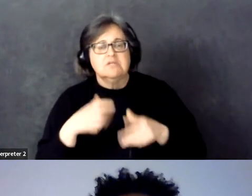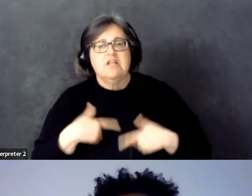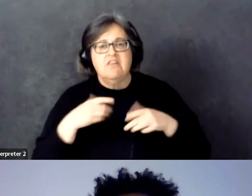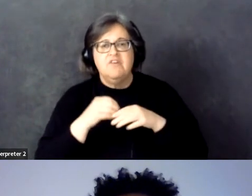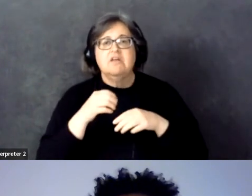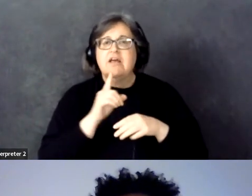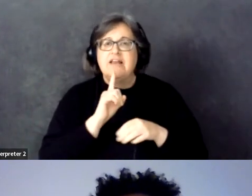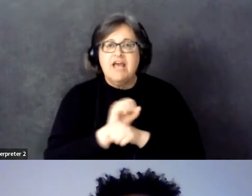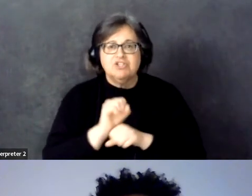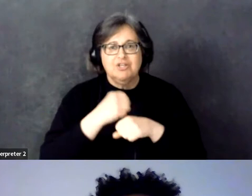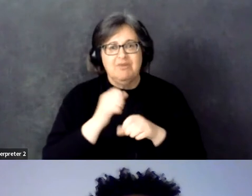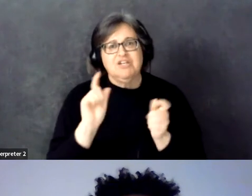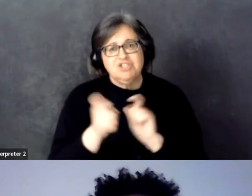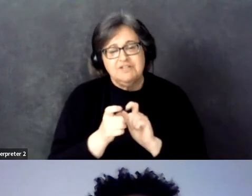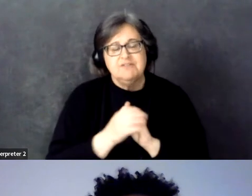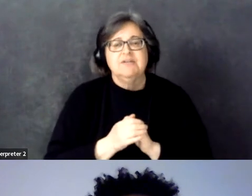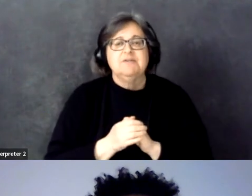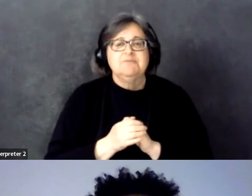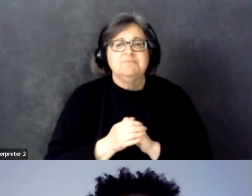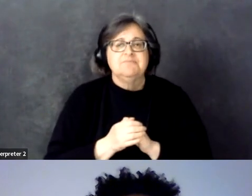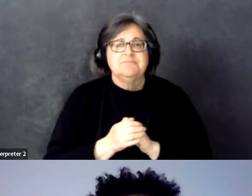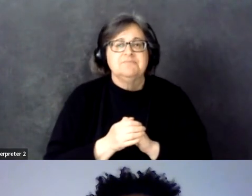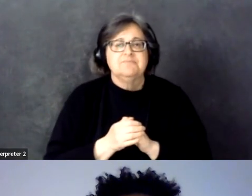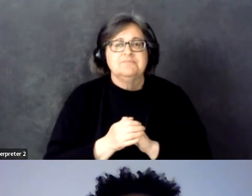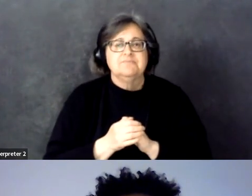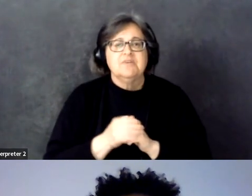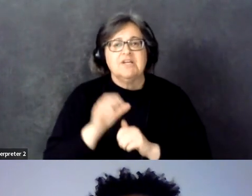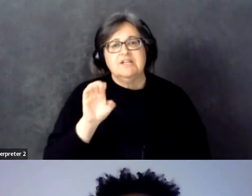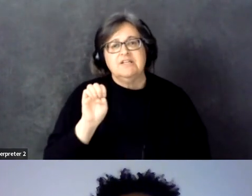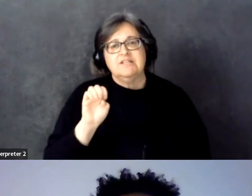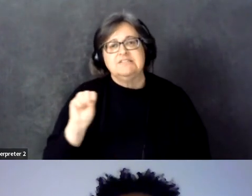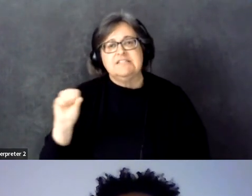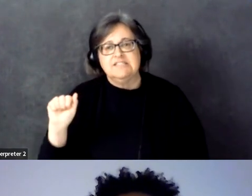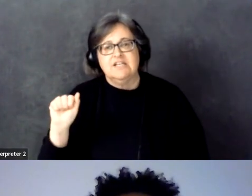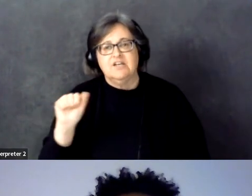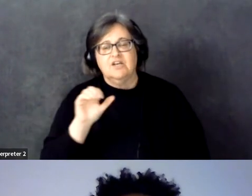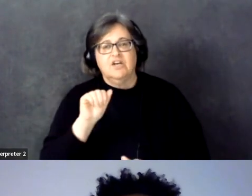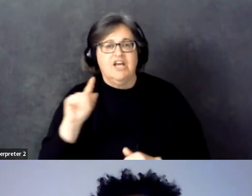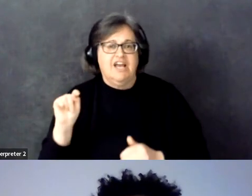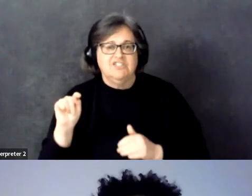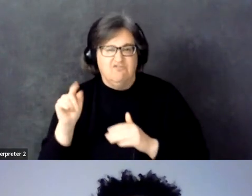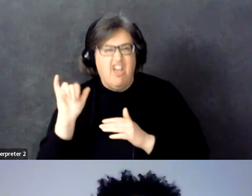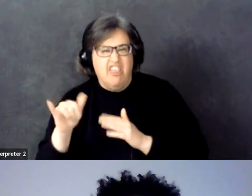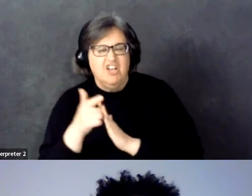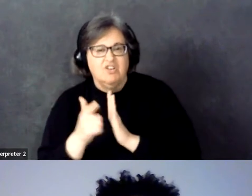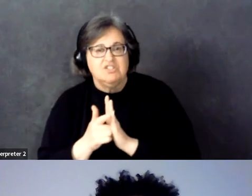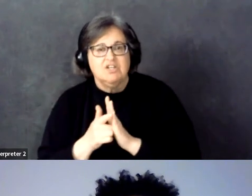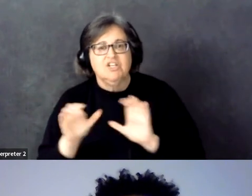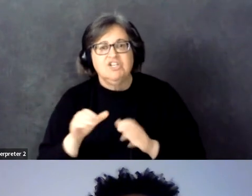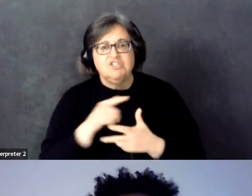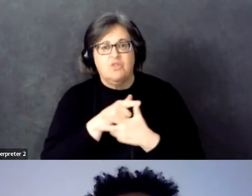so that being said, the CESSA Act, or the CESSA law, does three